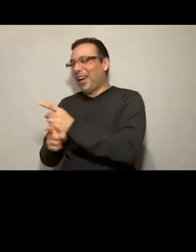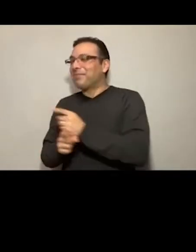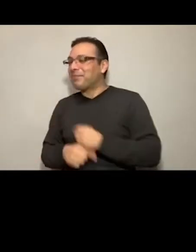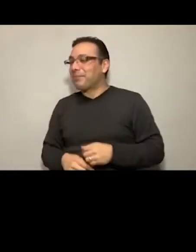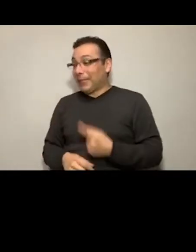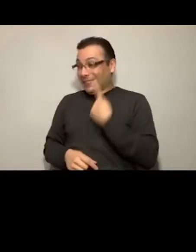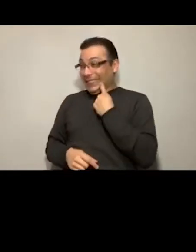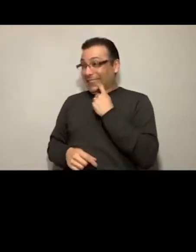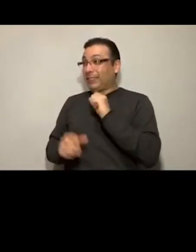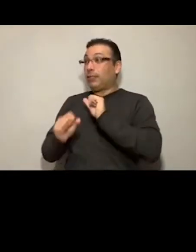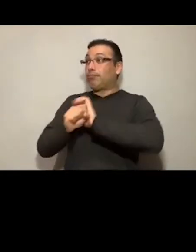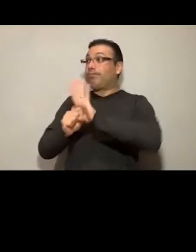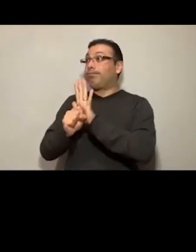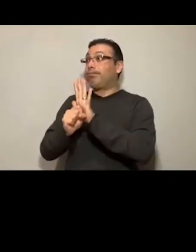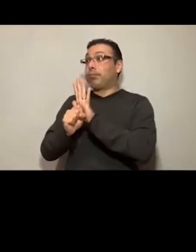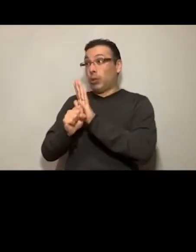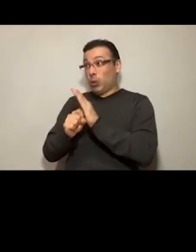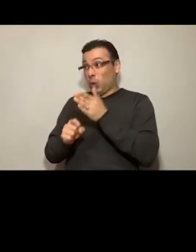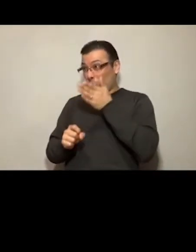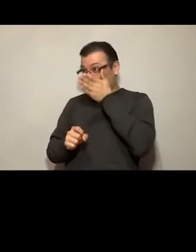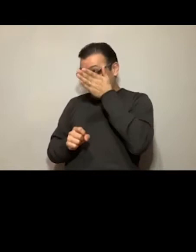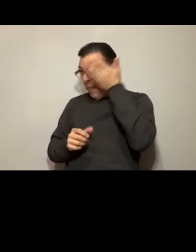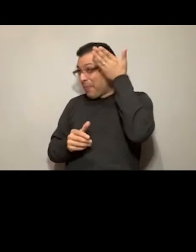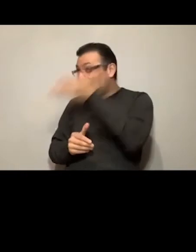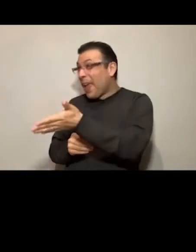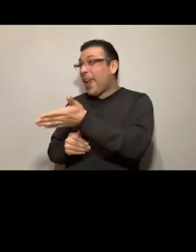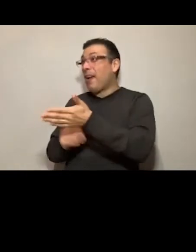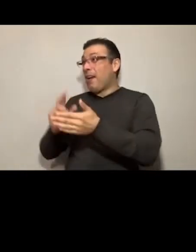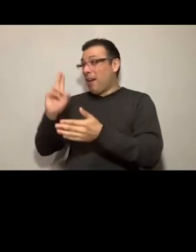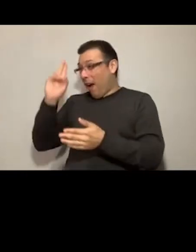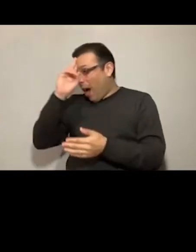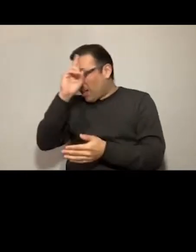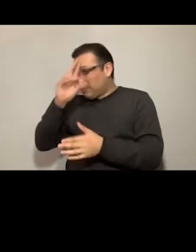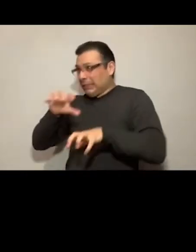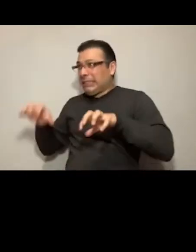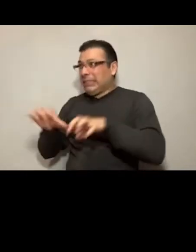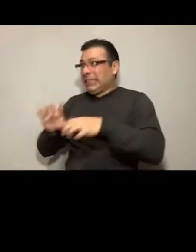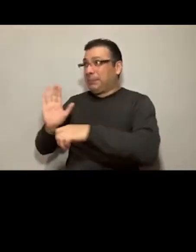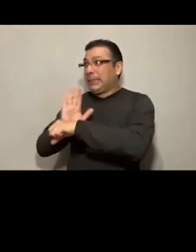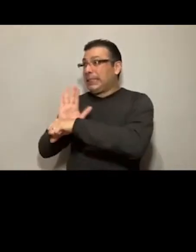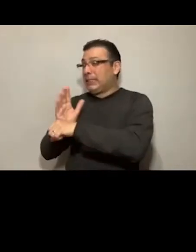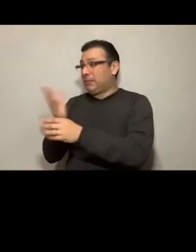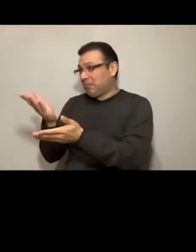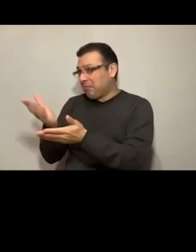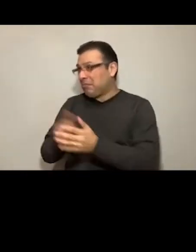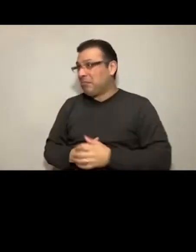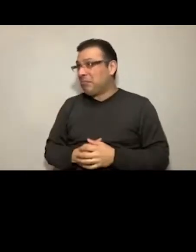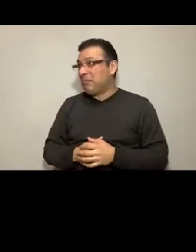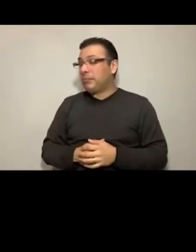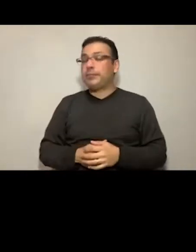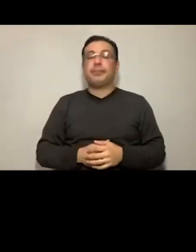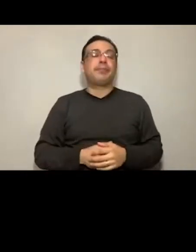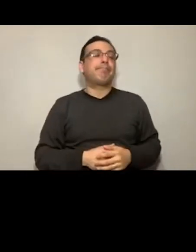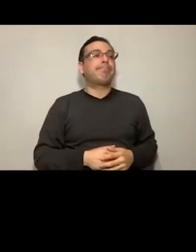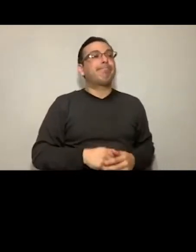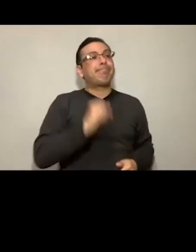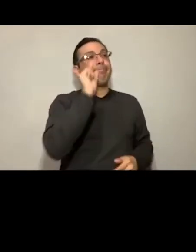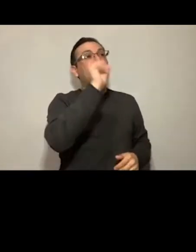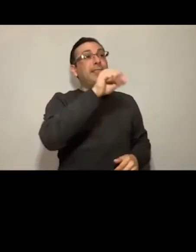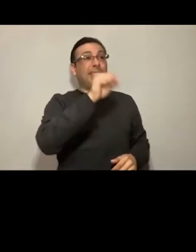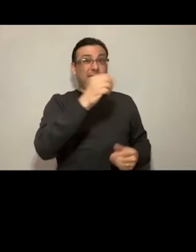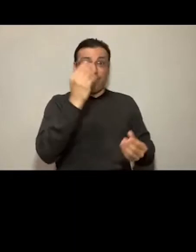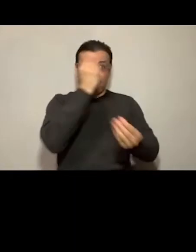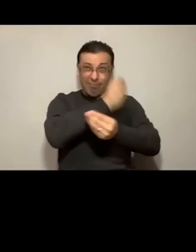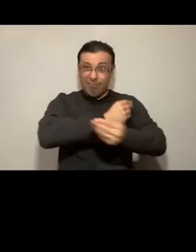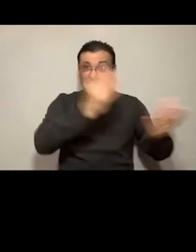of the COVID-19 crisis. Could you tell us a little bit about that and your experiences? Yeah, COVID in New York, you guys